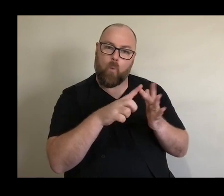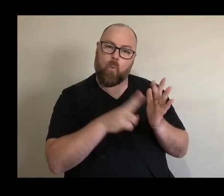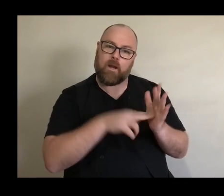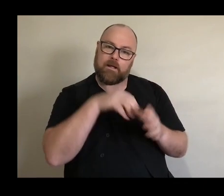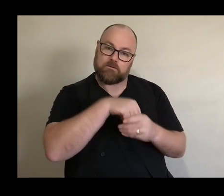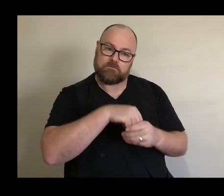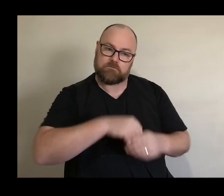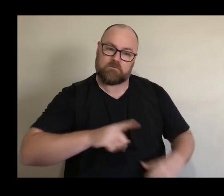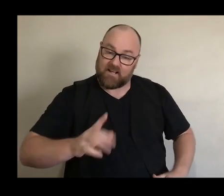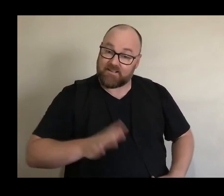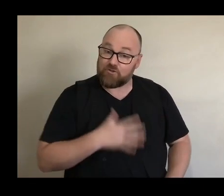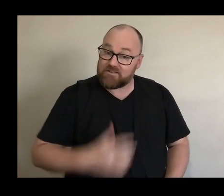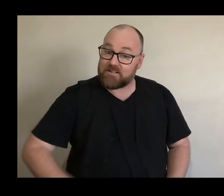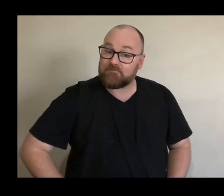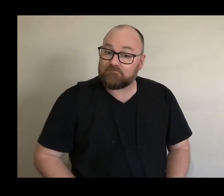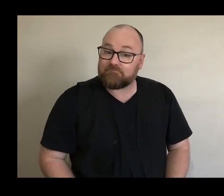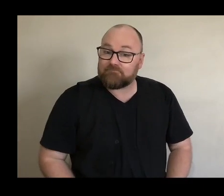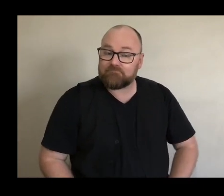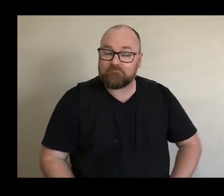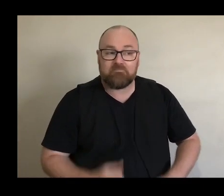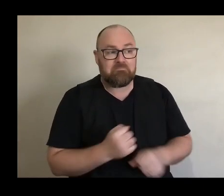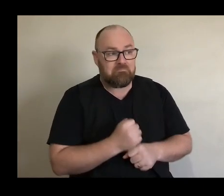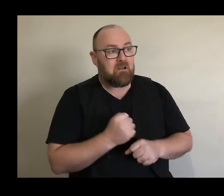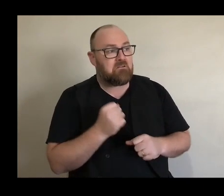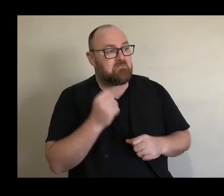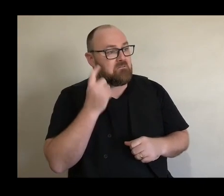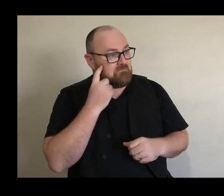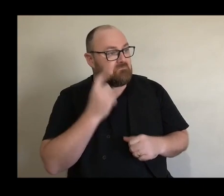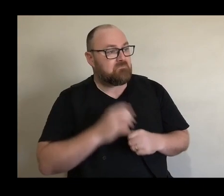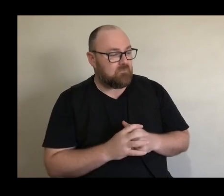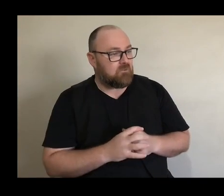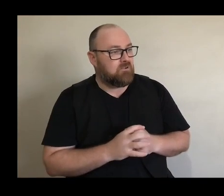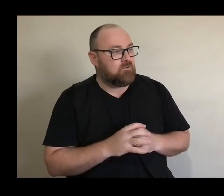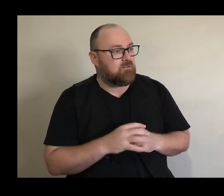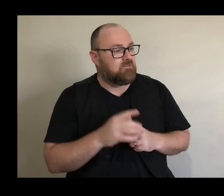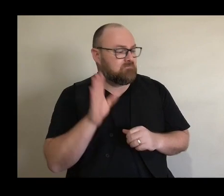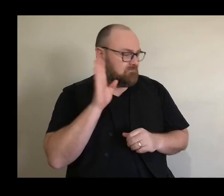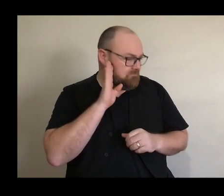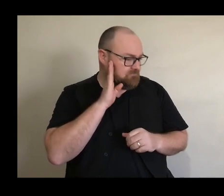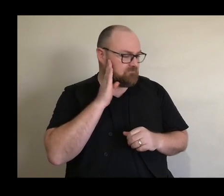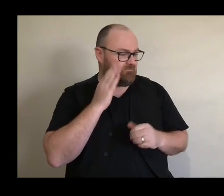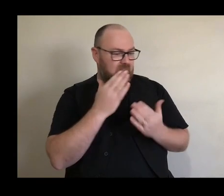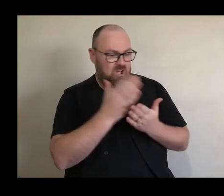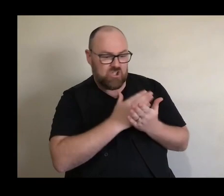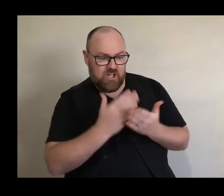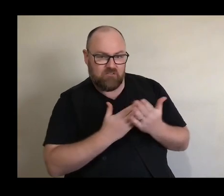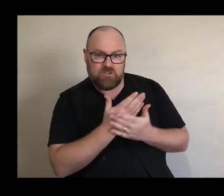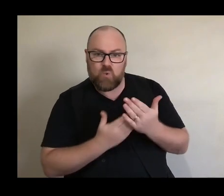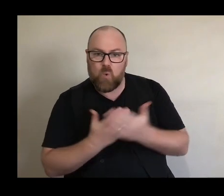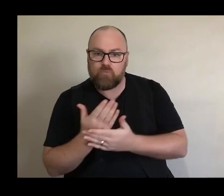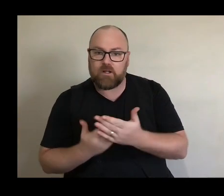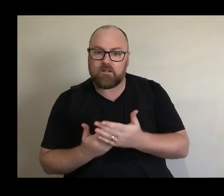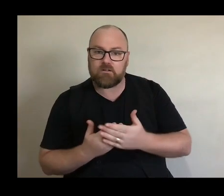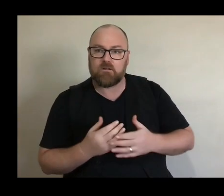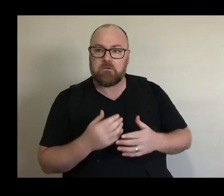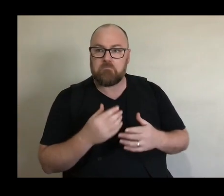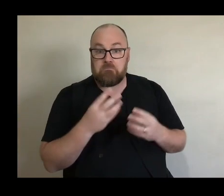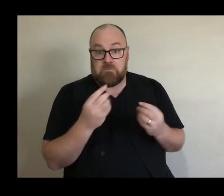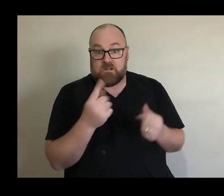know, it makes sense spatially. So listening, sharing stories, reflecting is something that might happen around a campfire,